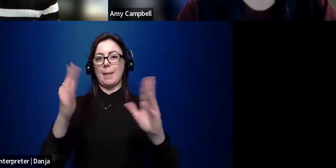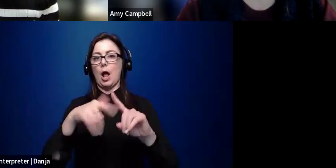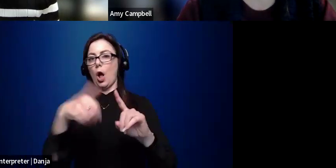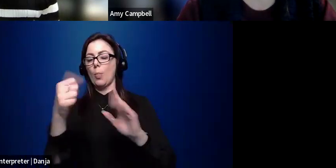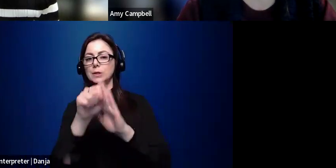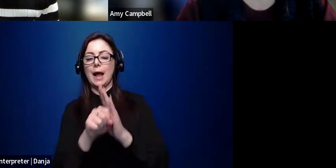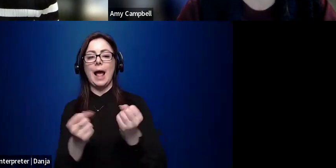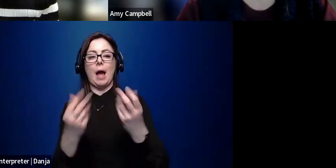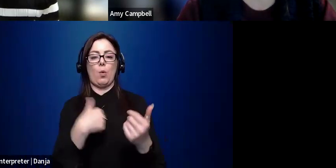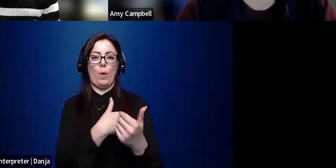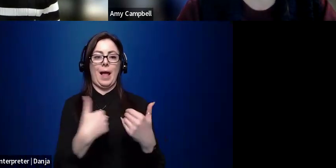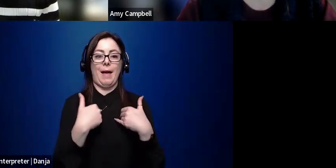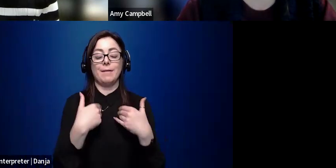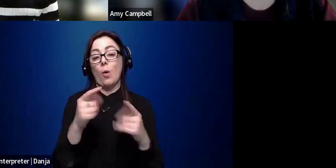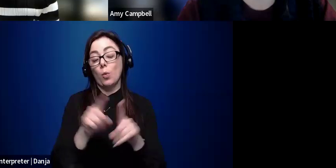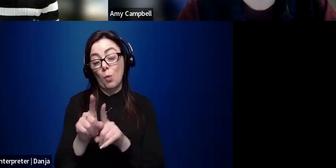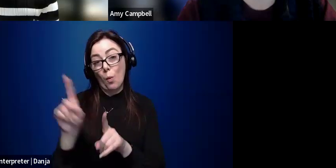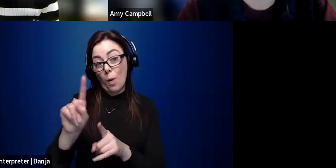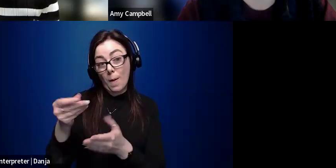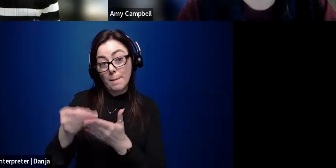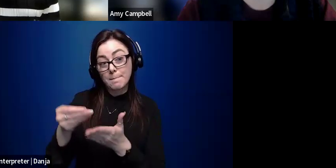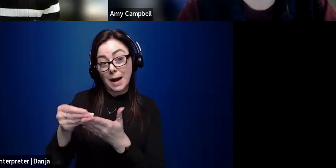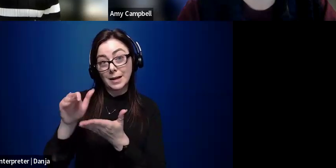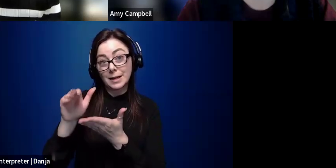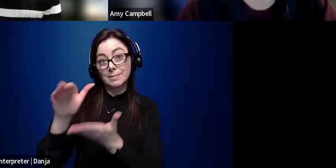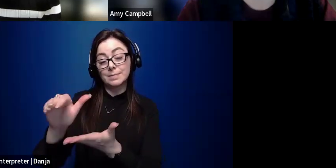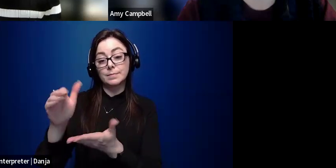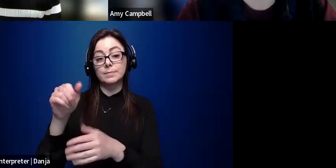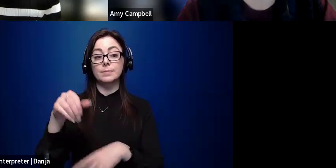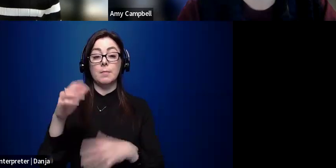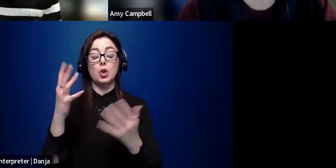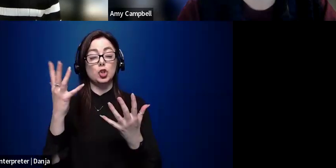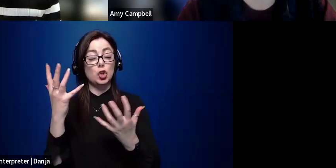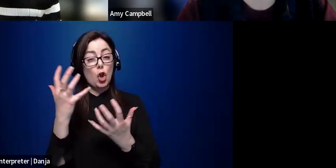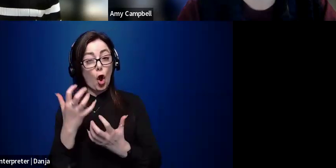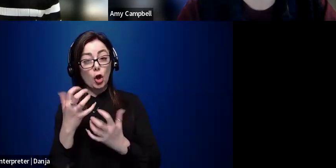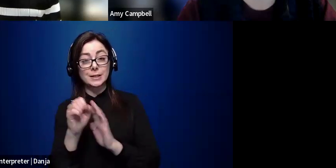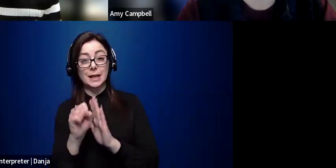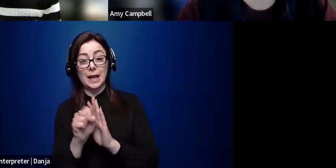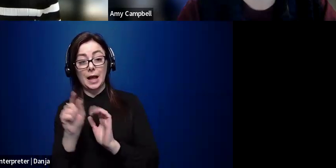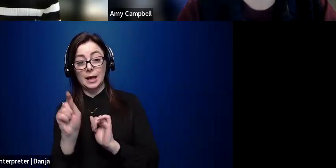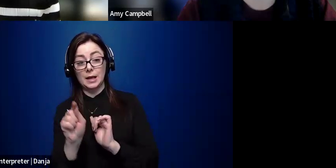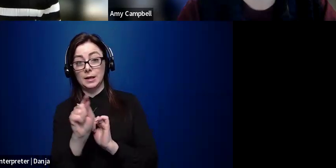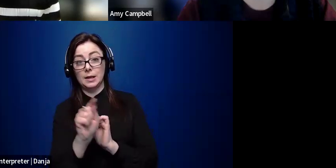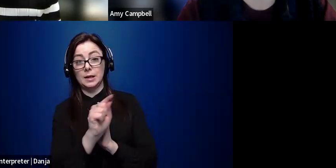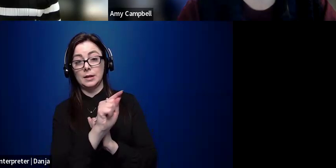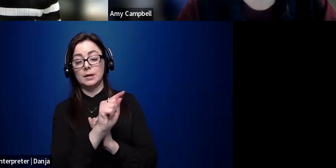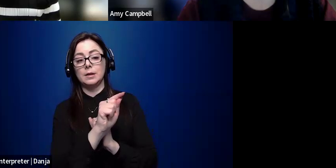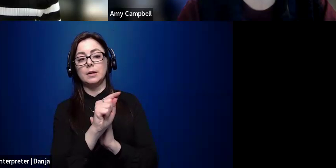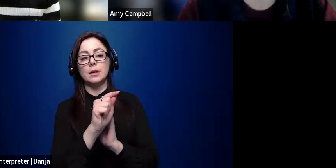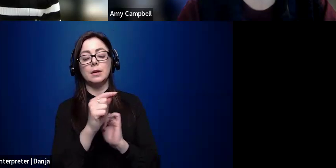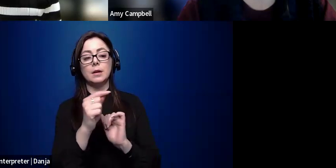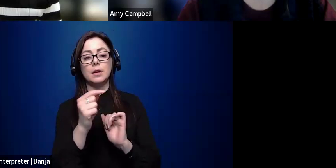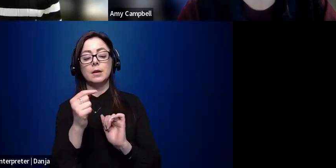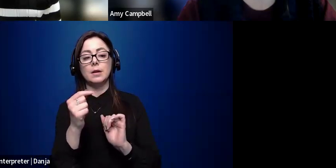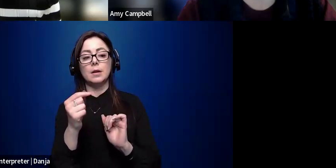also kind of where the money is flowing. But the states that are darker, it doesn't mean that they're